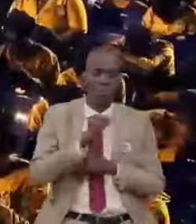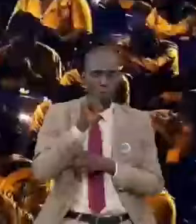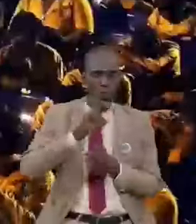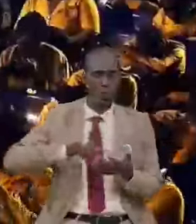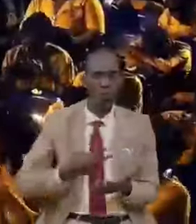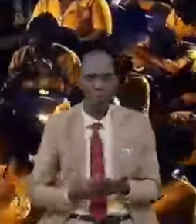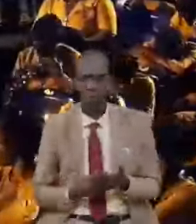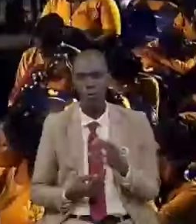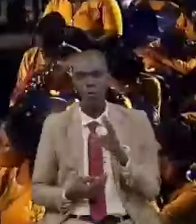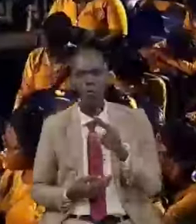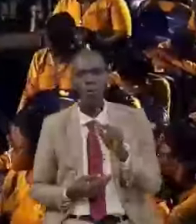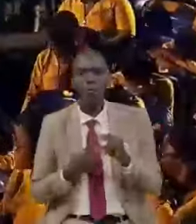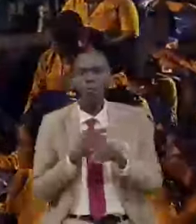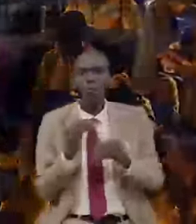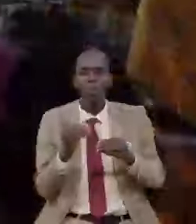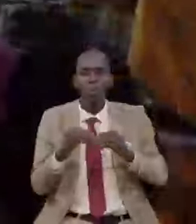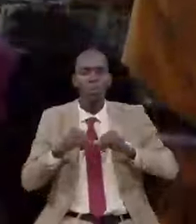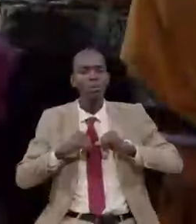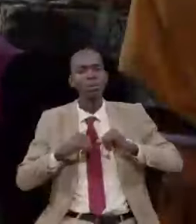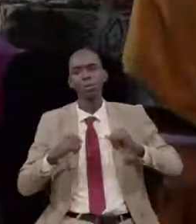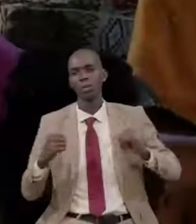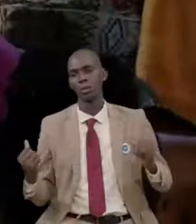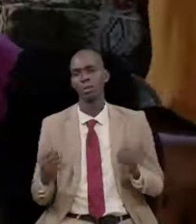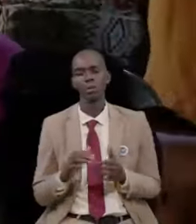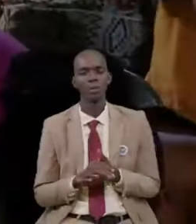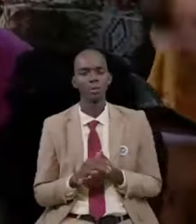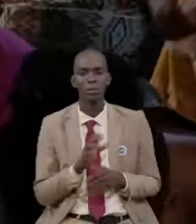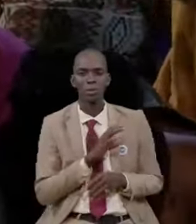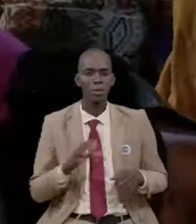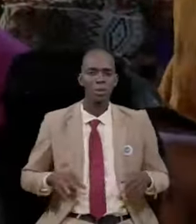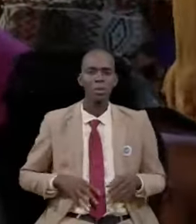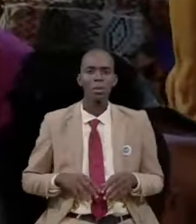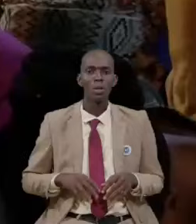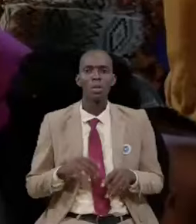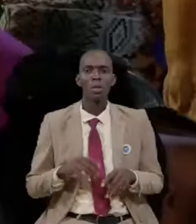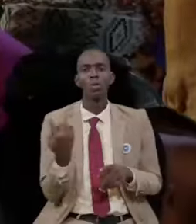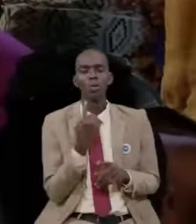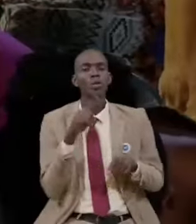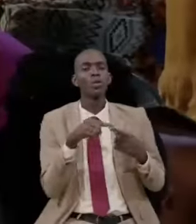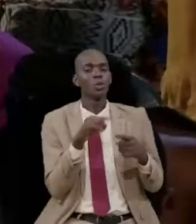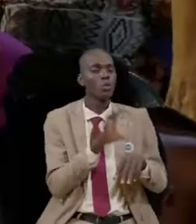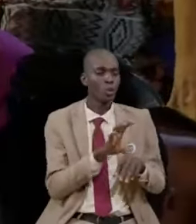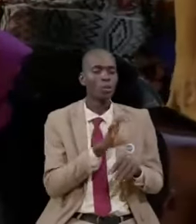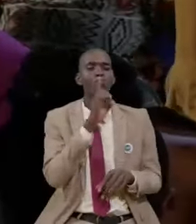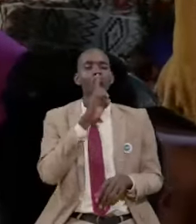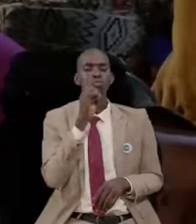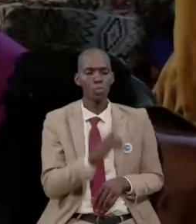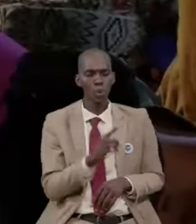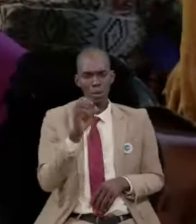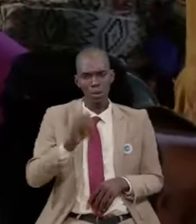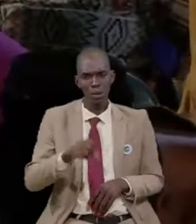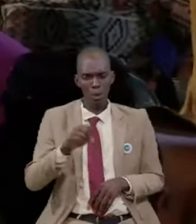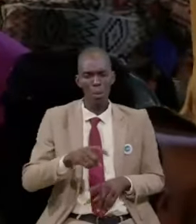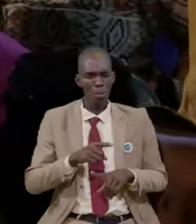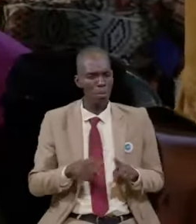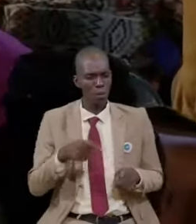just religious, religious, religious, but real salvation from the Lord. God bless you there